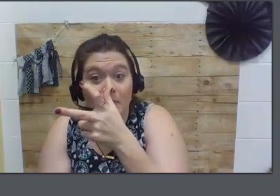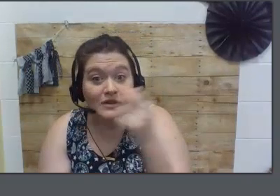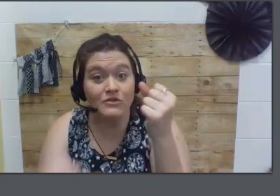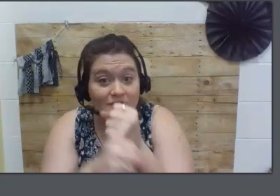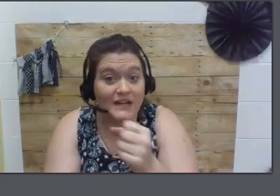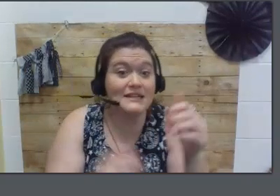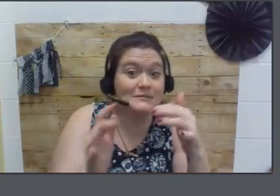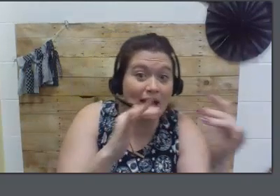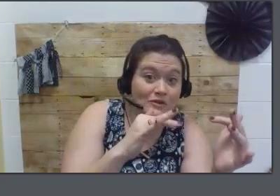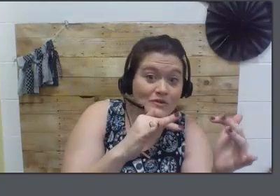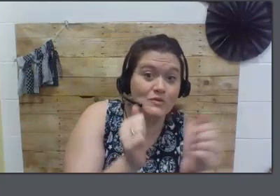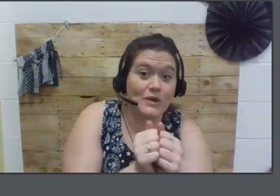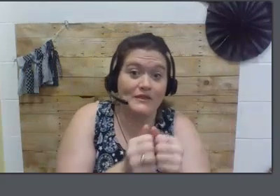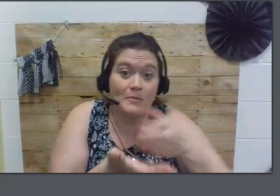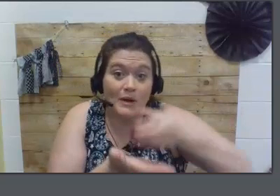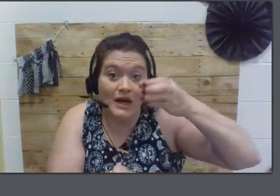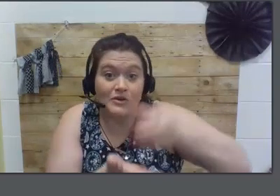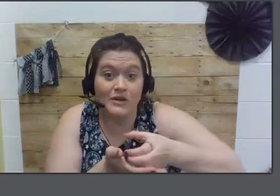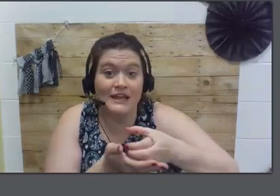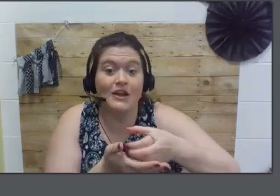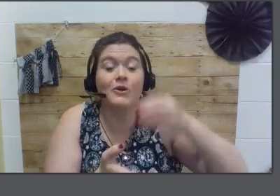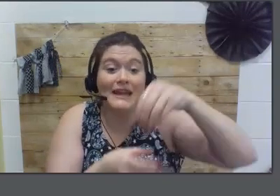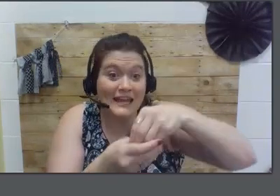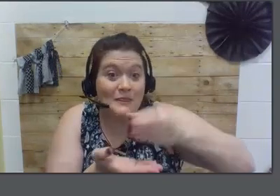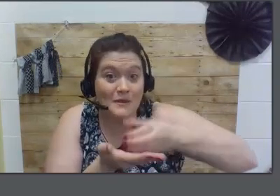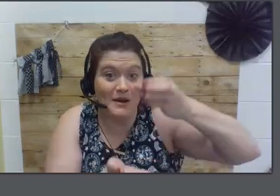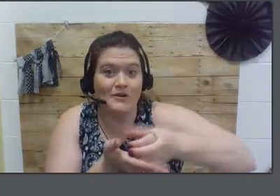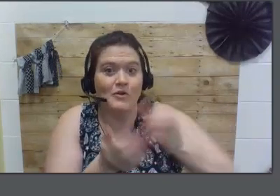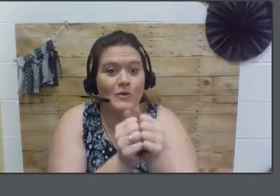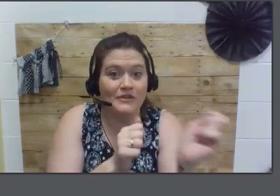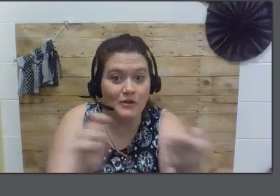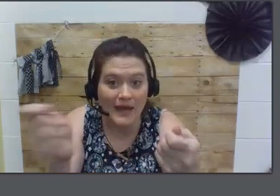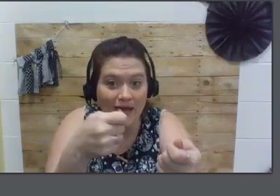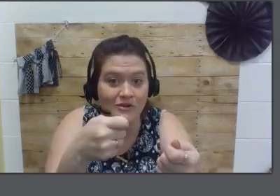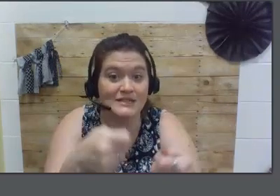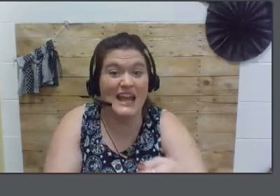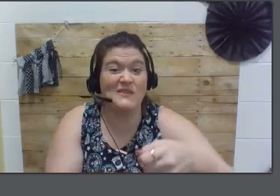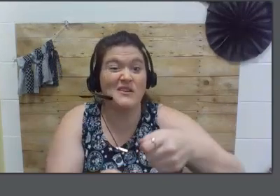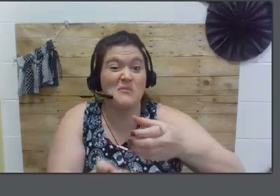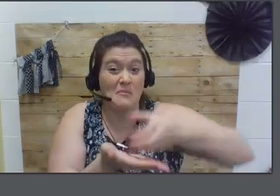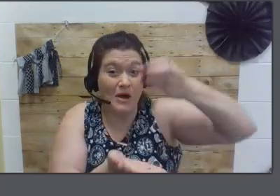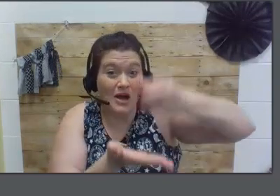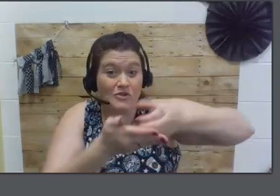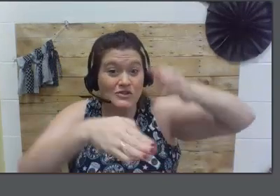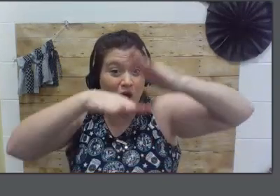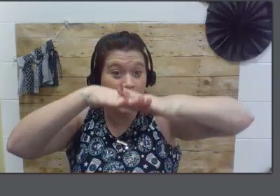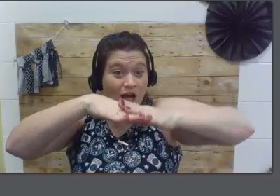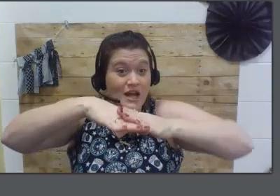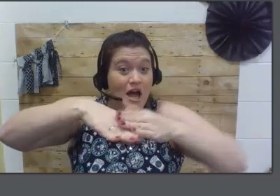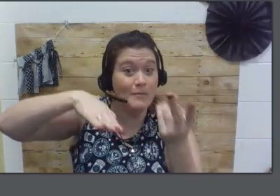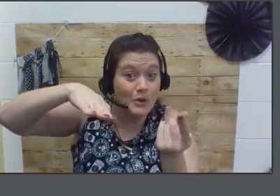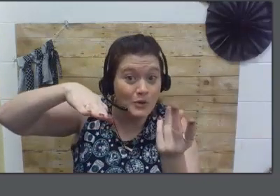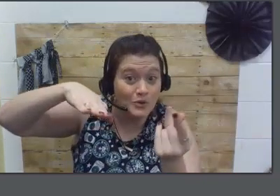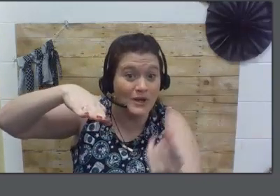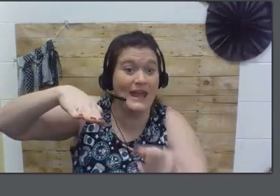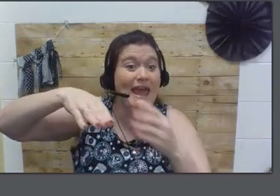when beetles fight these battles with the bottle or in the bottle with their paddles, and the bottle's on